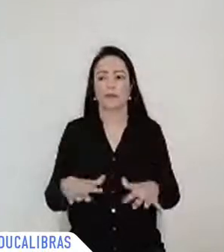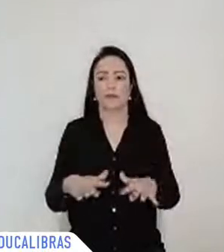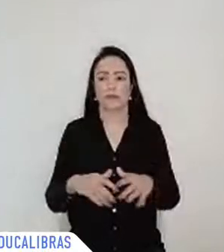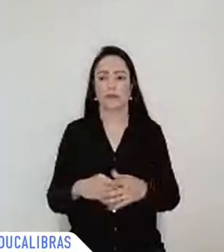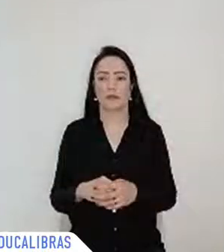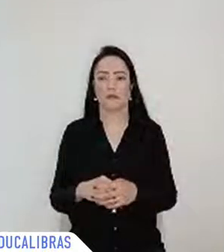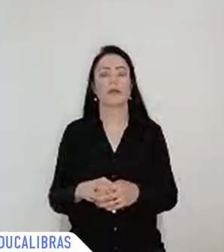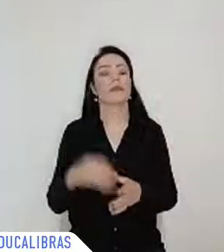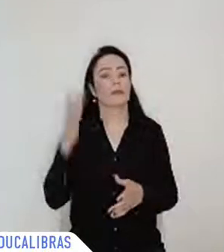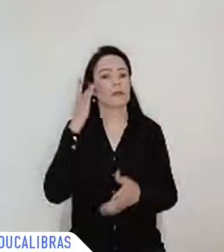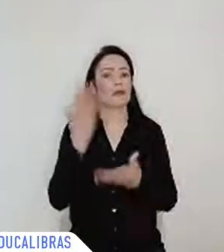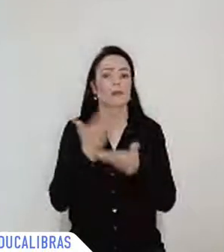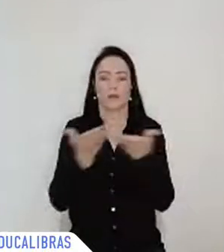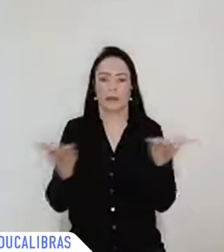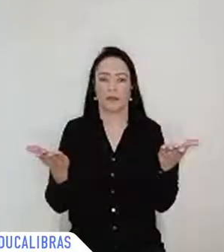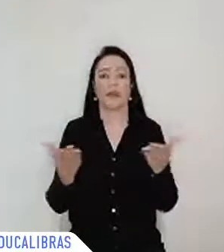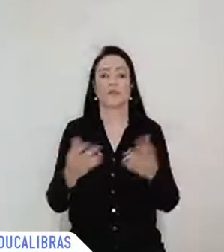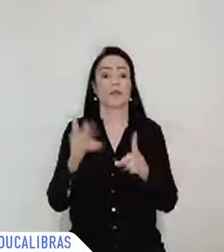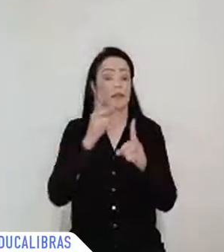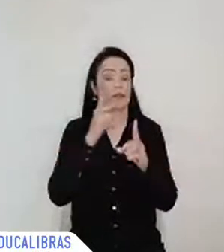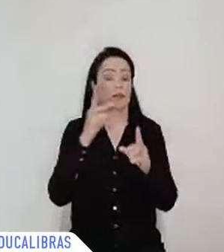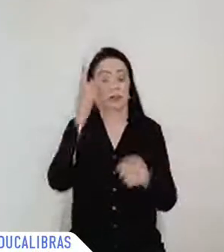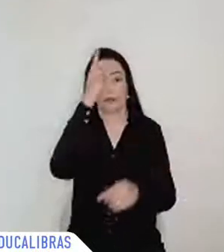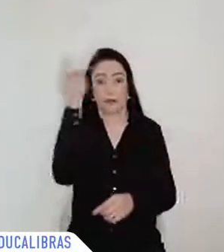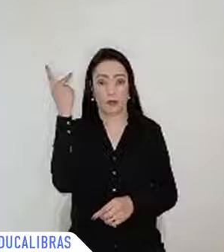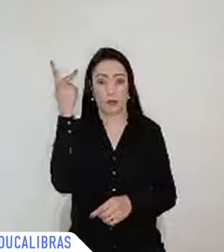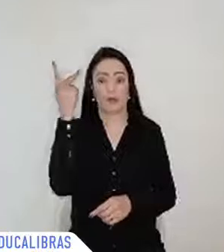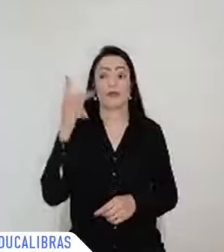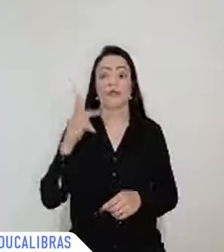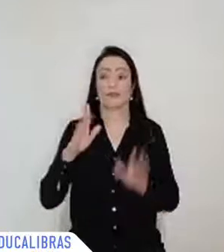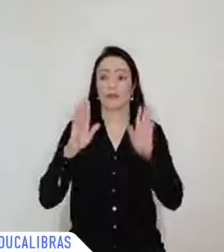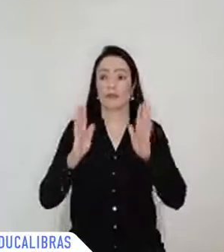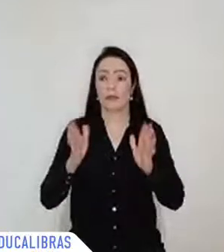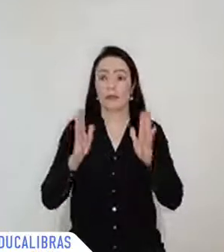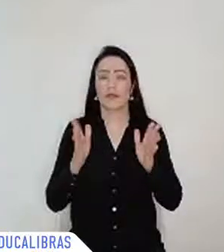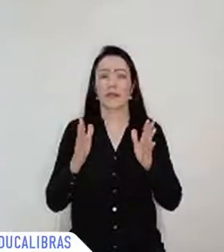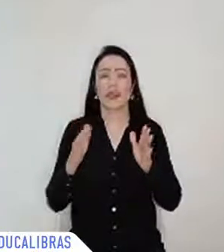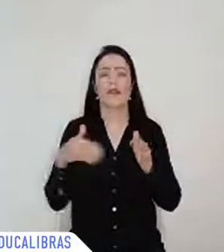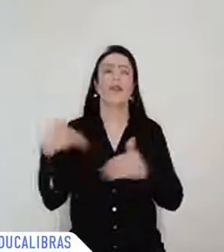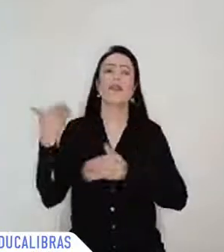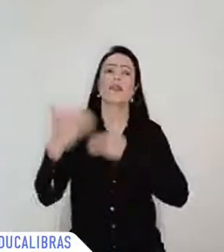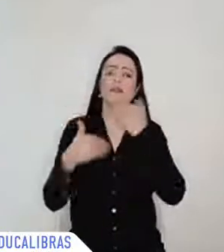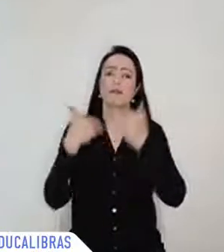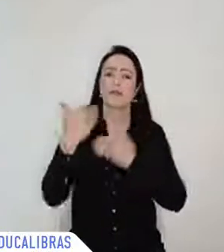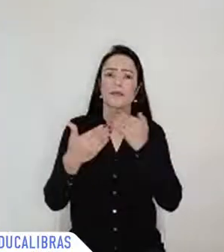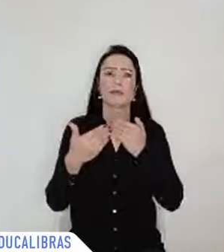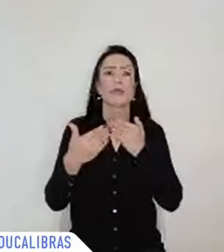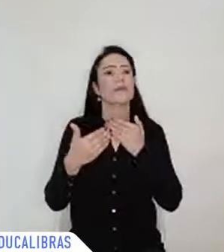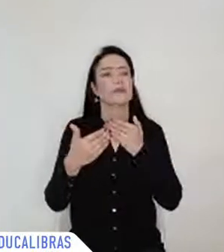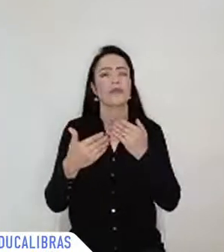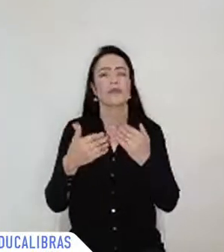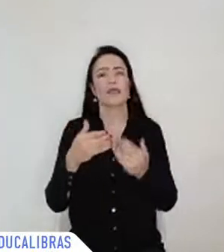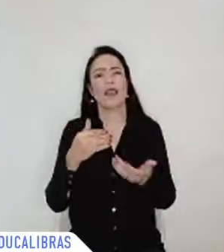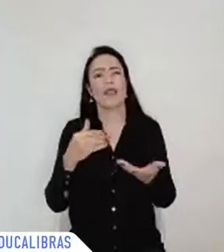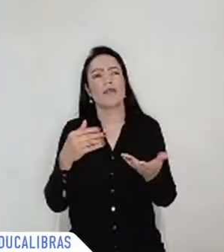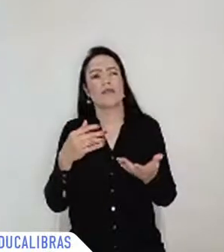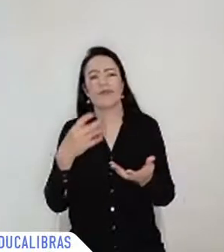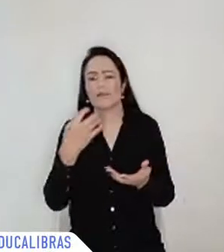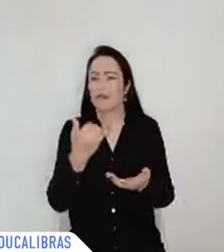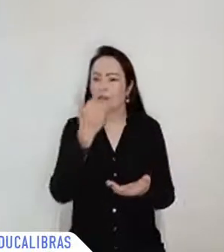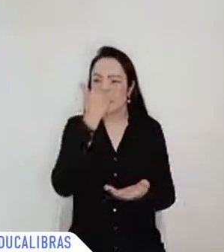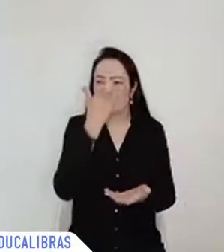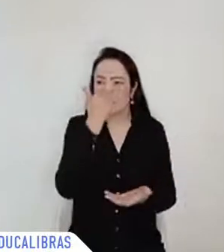and how it is a constant crisis. I think this is it. We come from